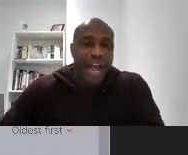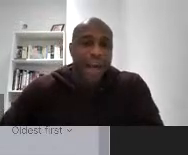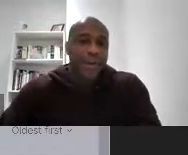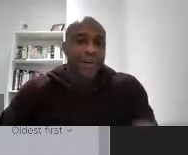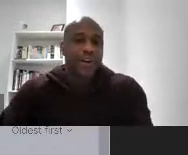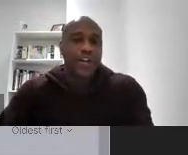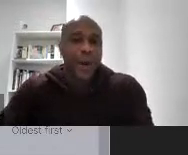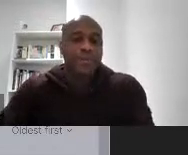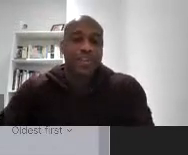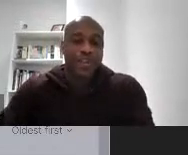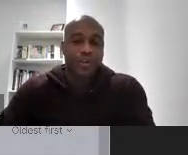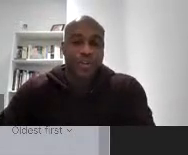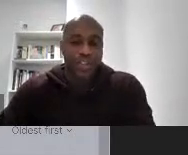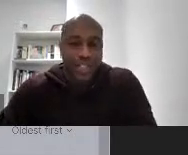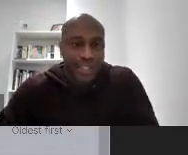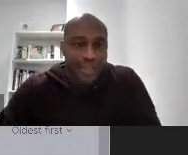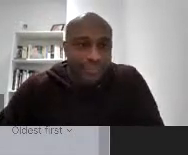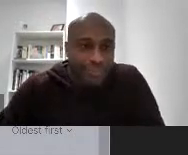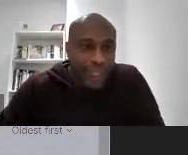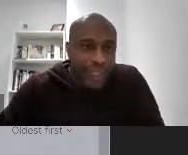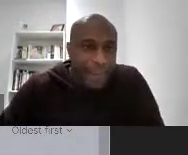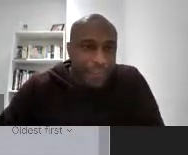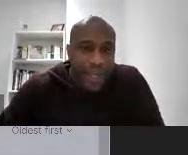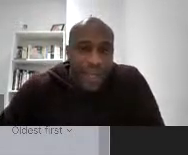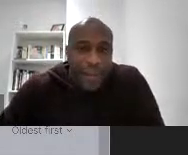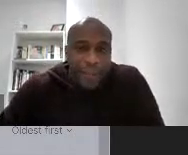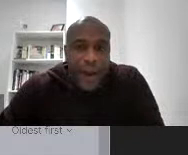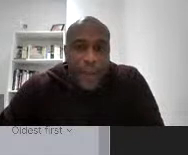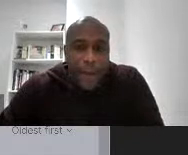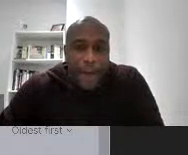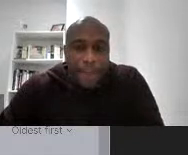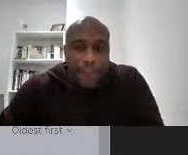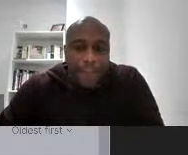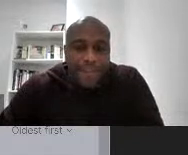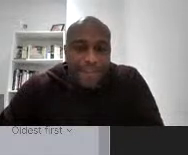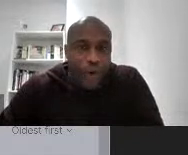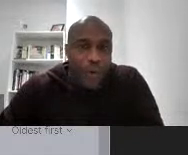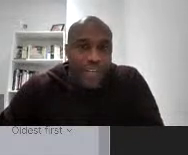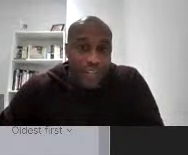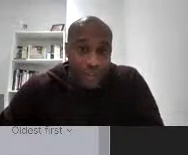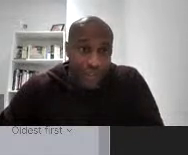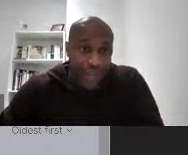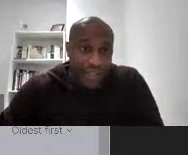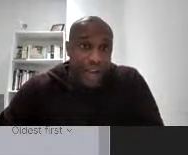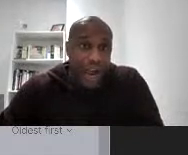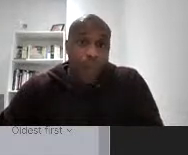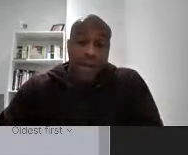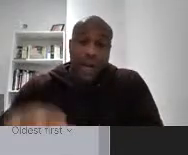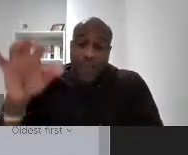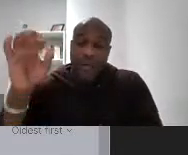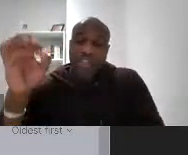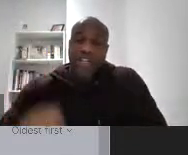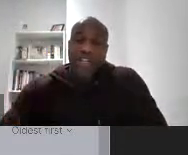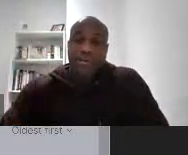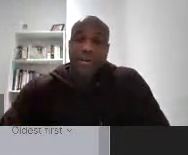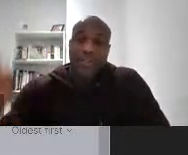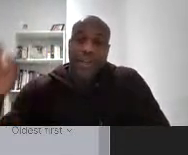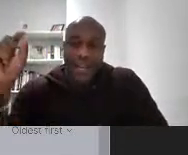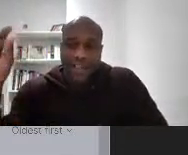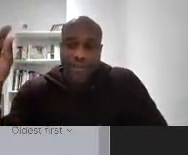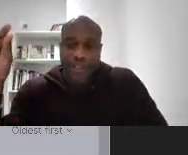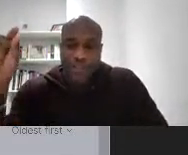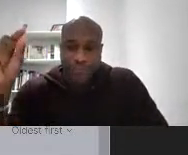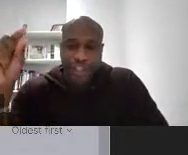page. And we're going to hook it up to Google Sheets. Okay. Now, before we do that, I want to show you